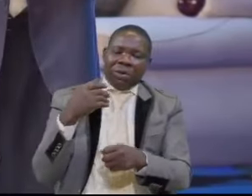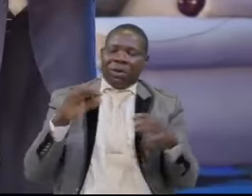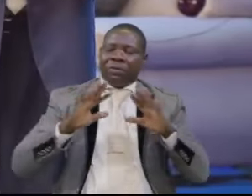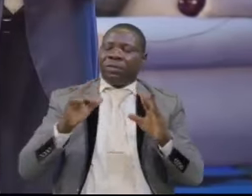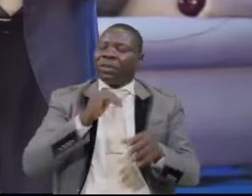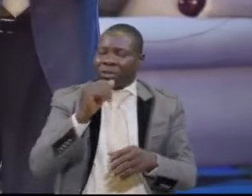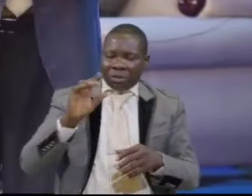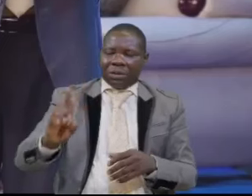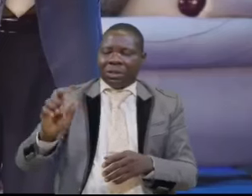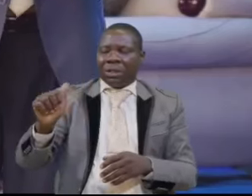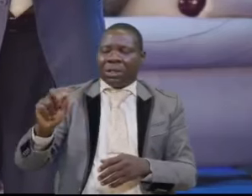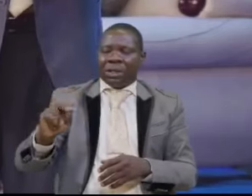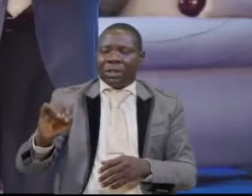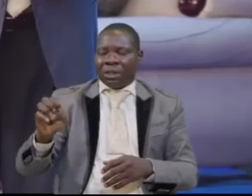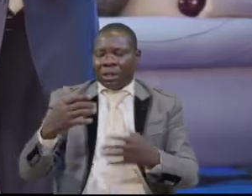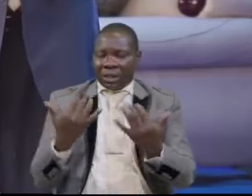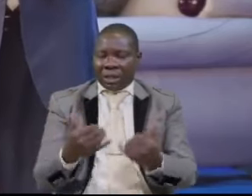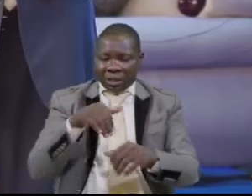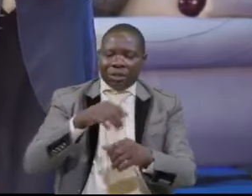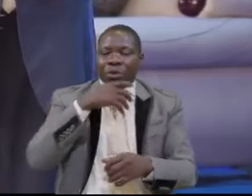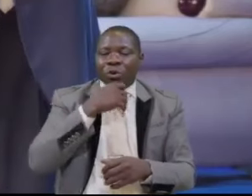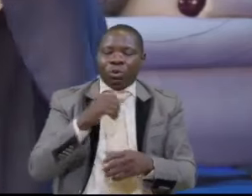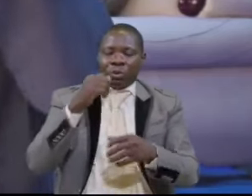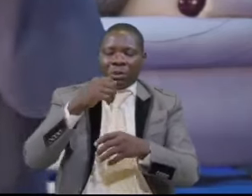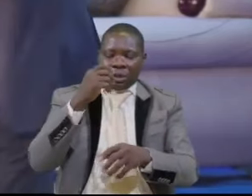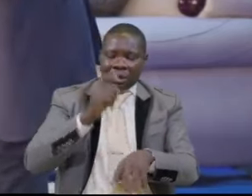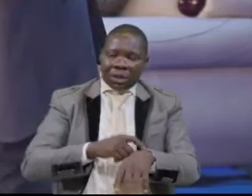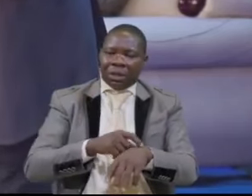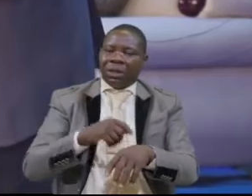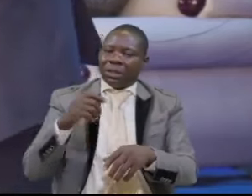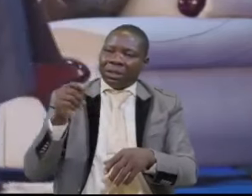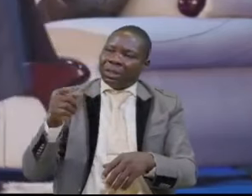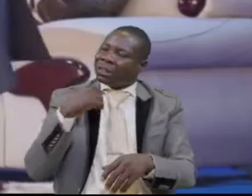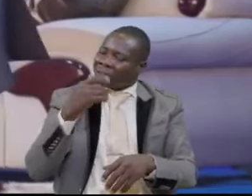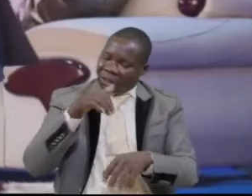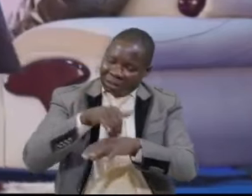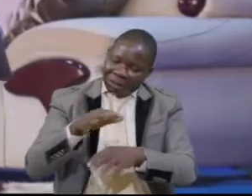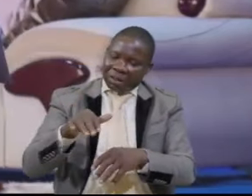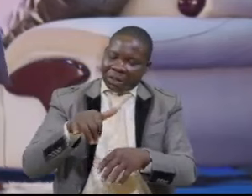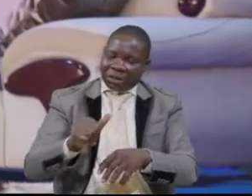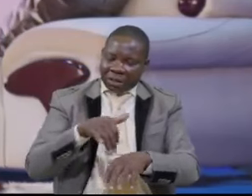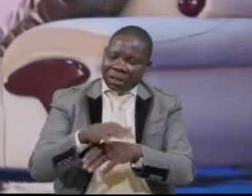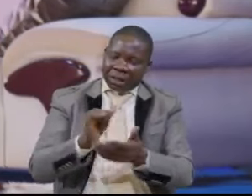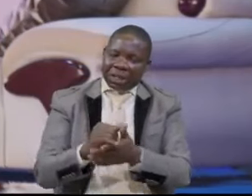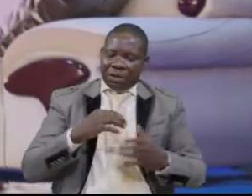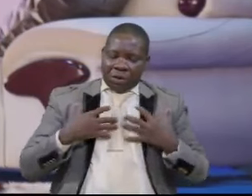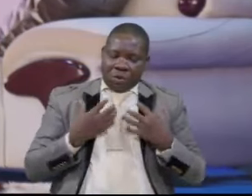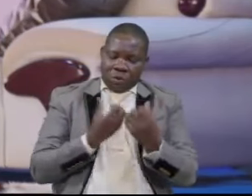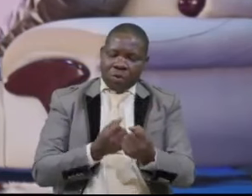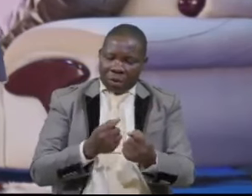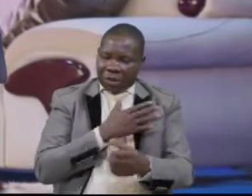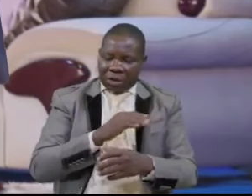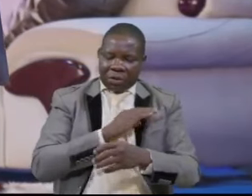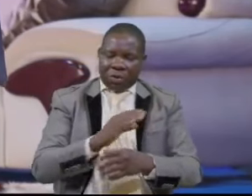still pumping that confidence and courage into him. Fear not, Daniel. For from the first day